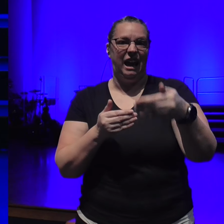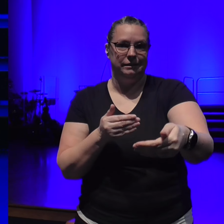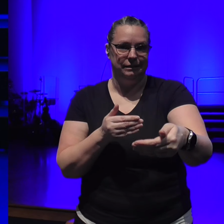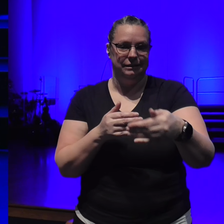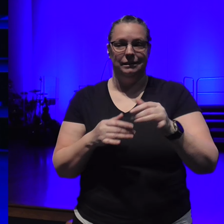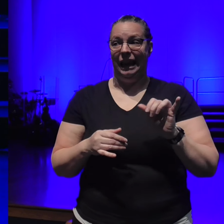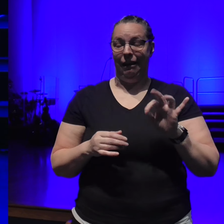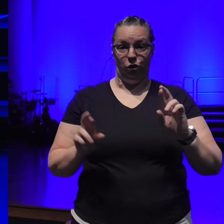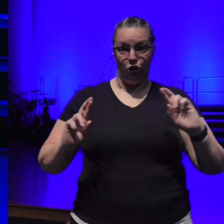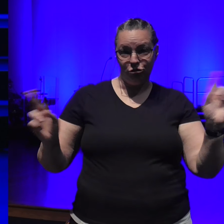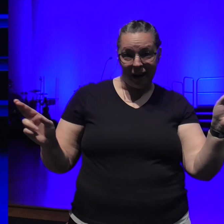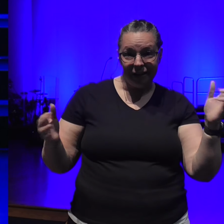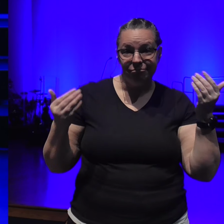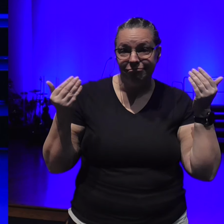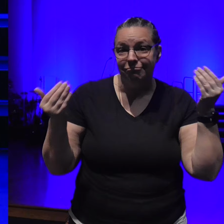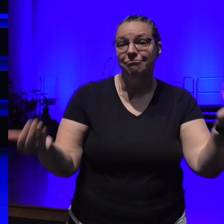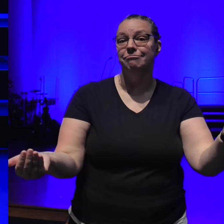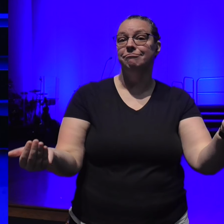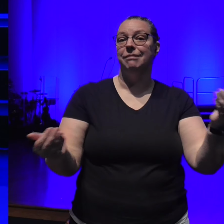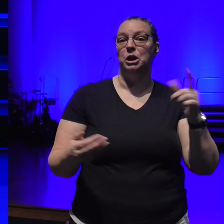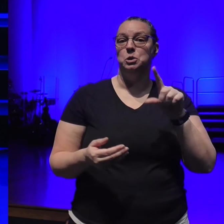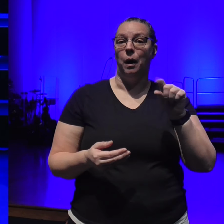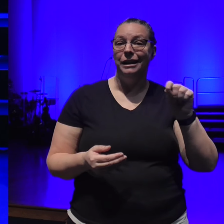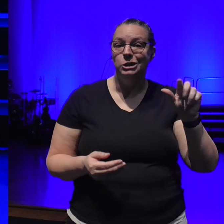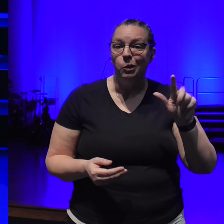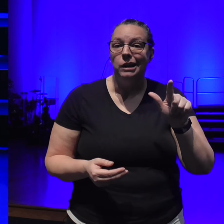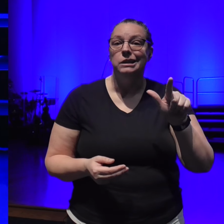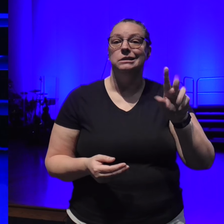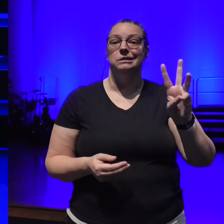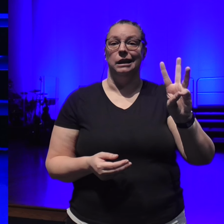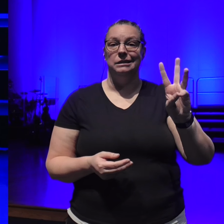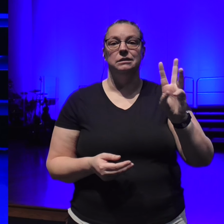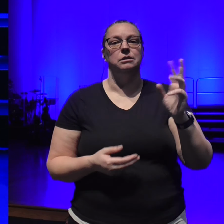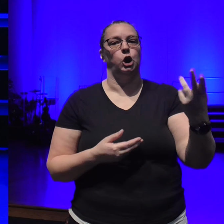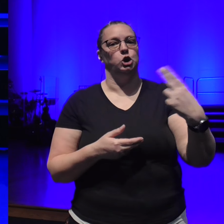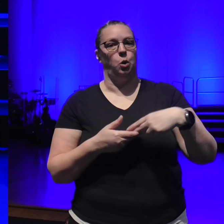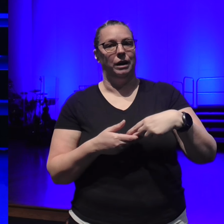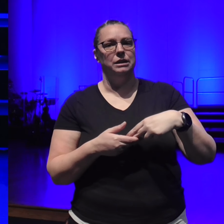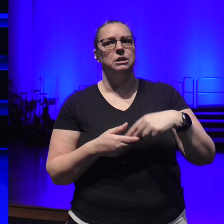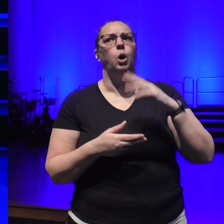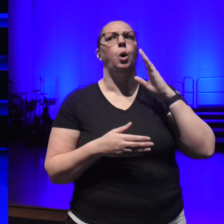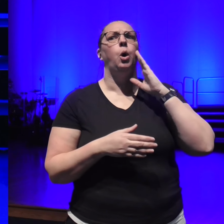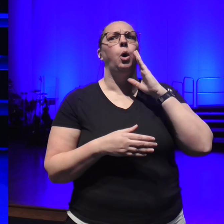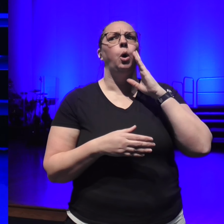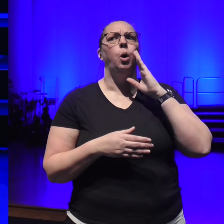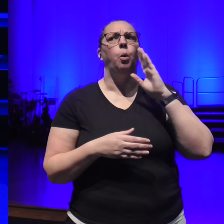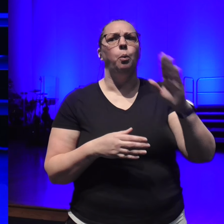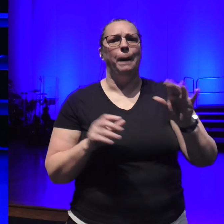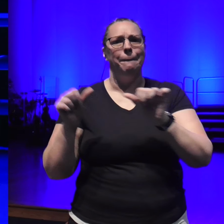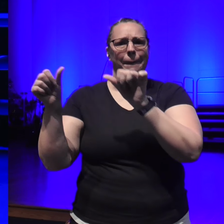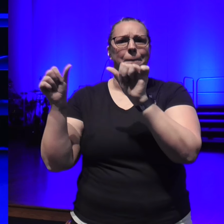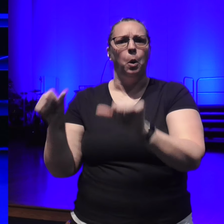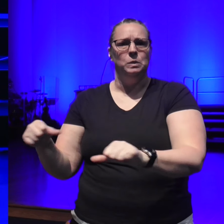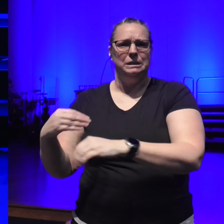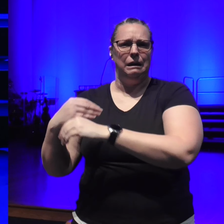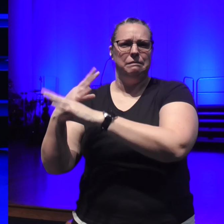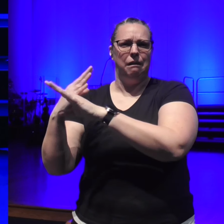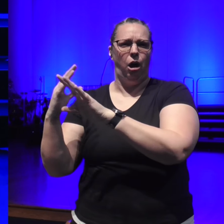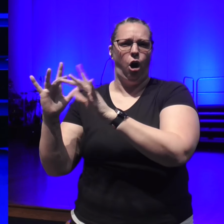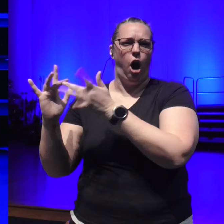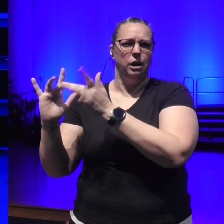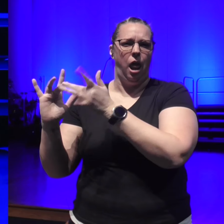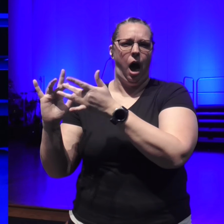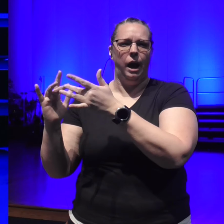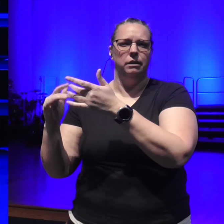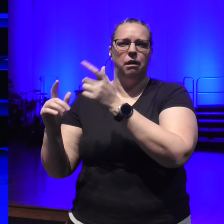ready to step into your highest and next into 2026, join us. It will be online sometime that day, so keep your eyes open for that. And